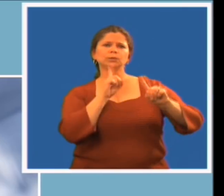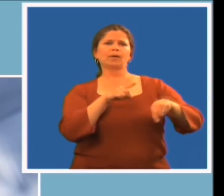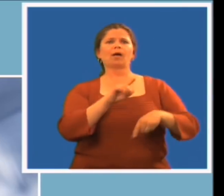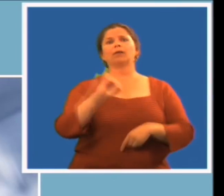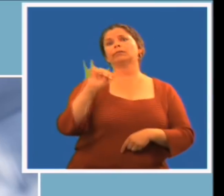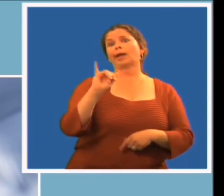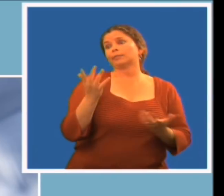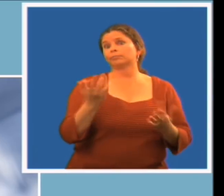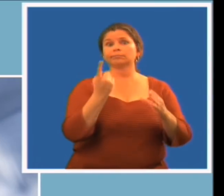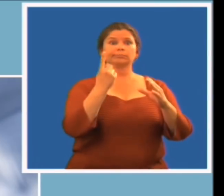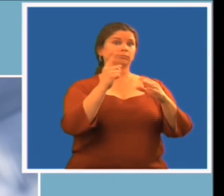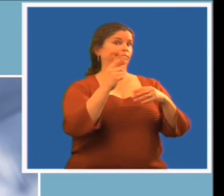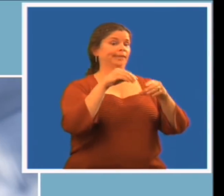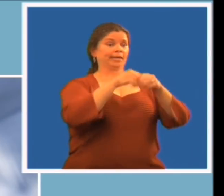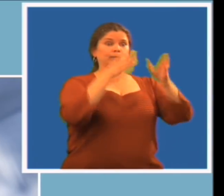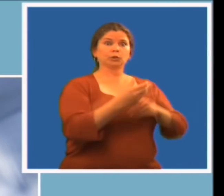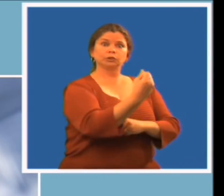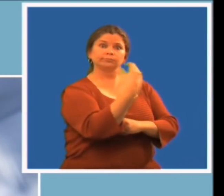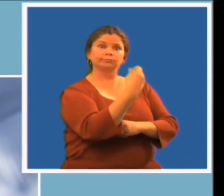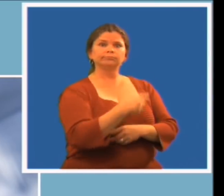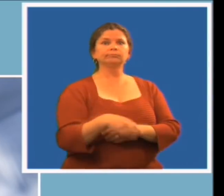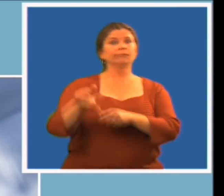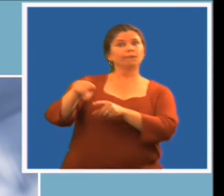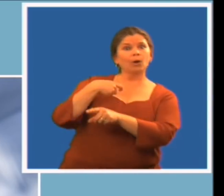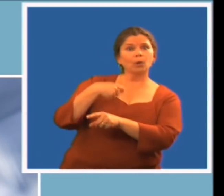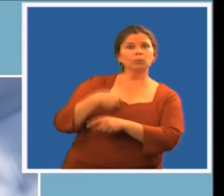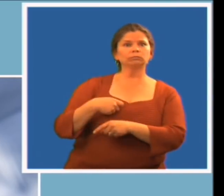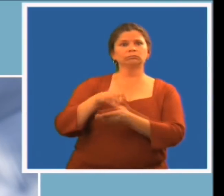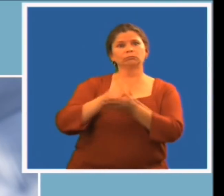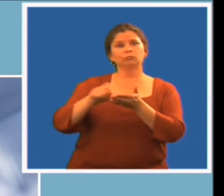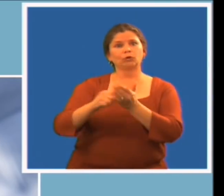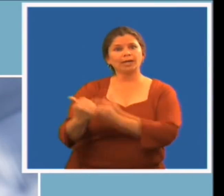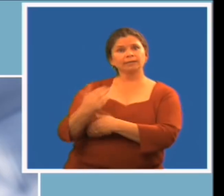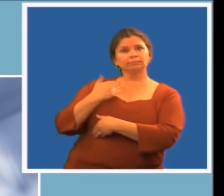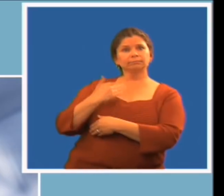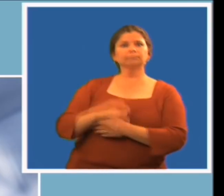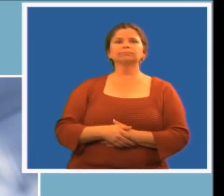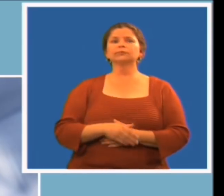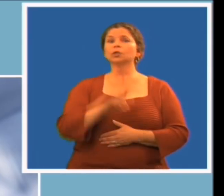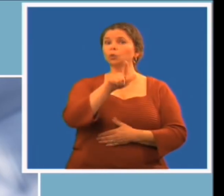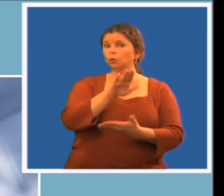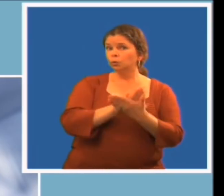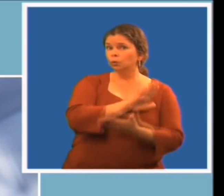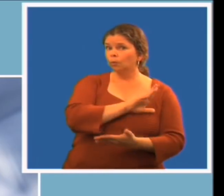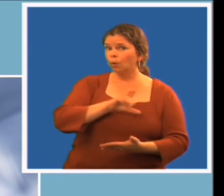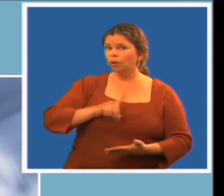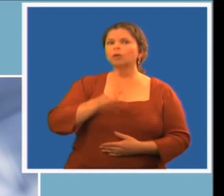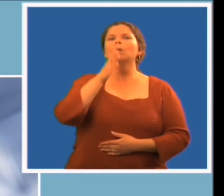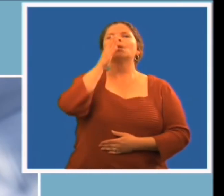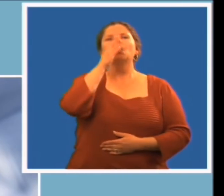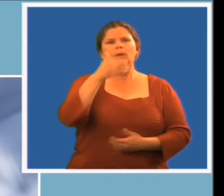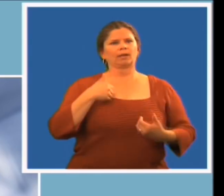method they use to provide the feedback, such as in person, by telephone, or in writing.